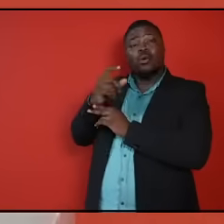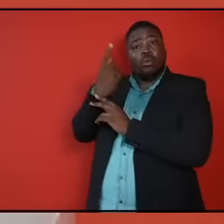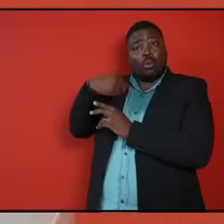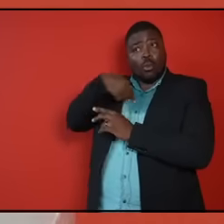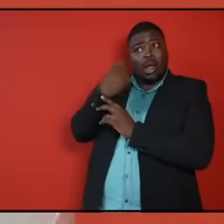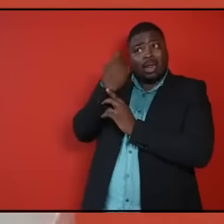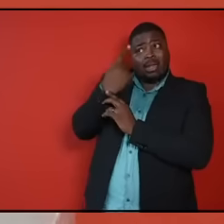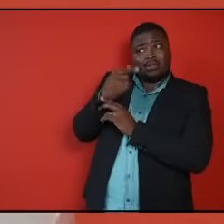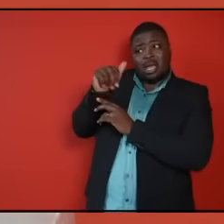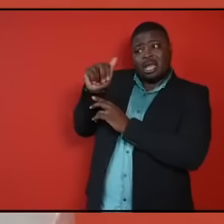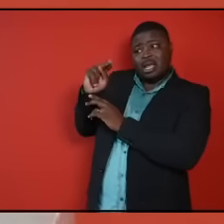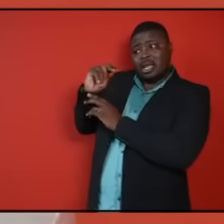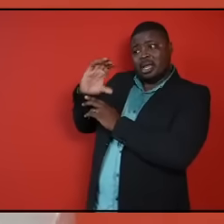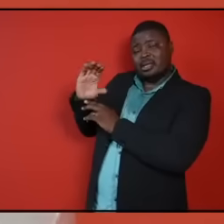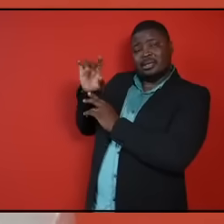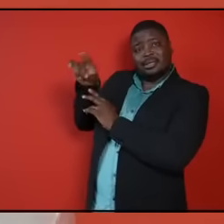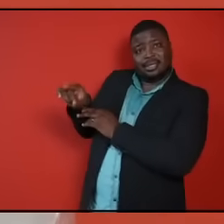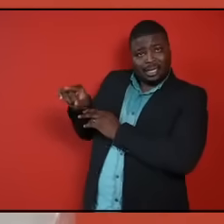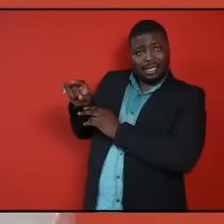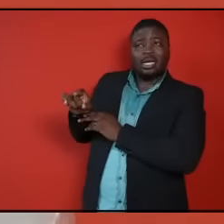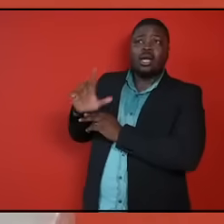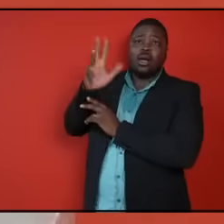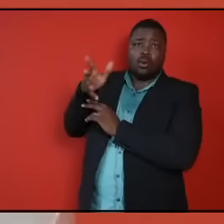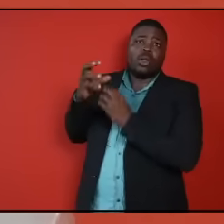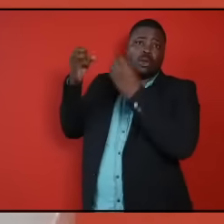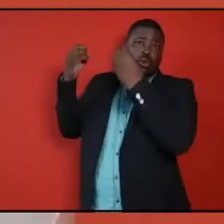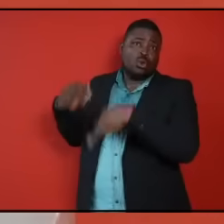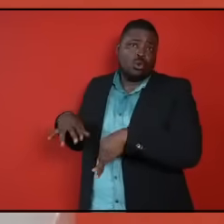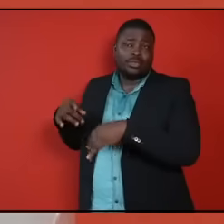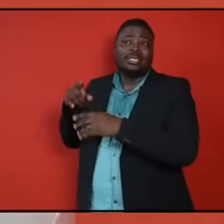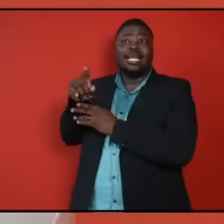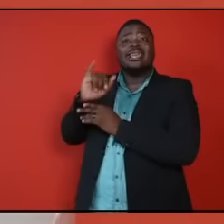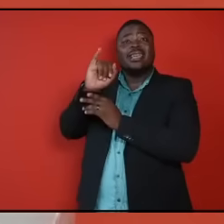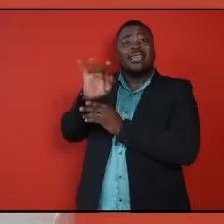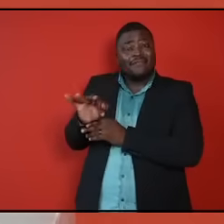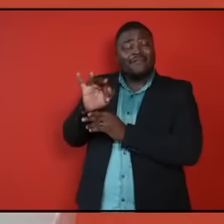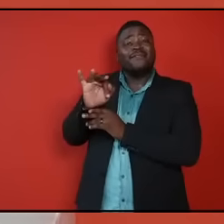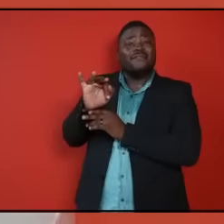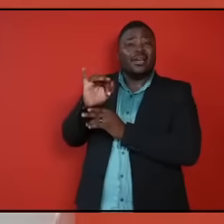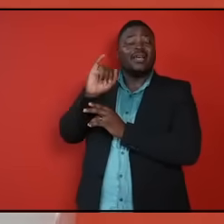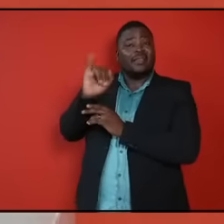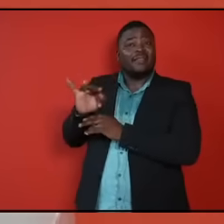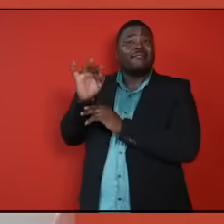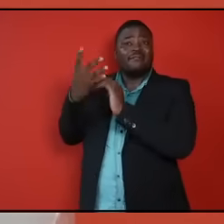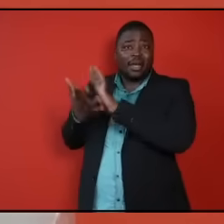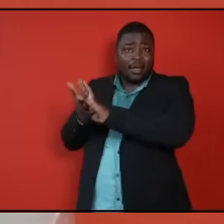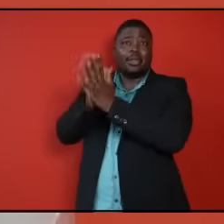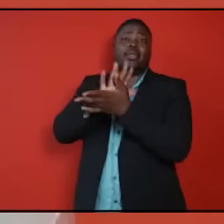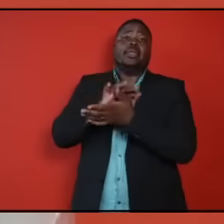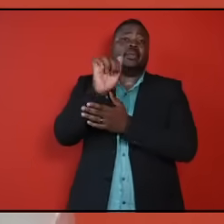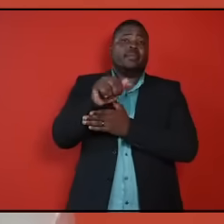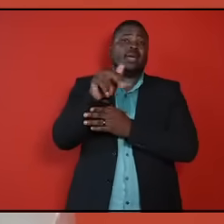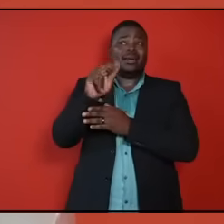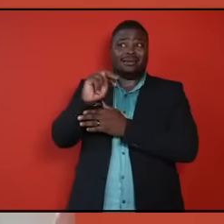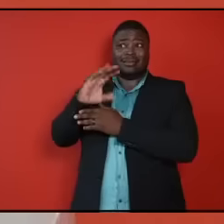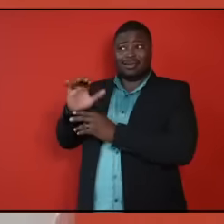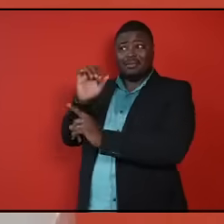direction. But when the Constitutional Court gets into crisis, it must be a concern of everyone.